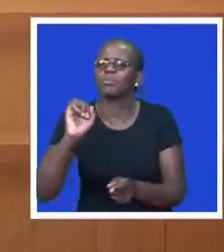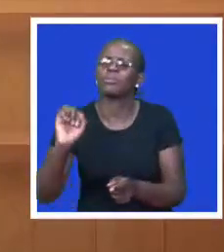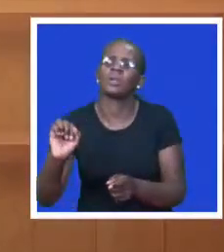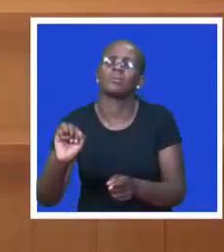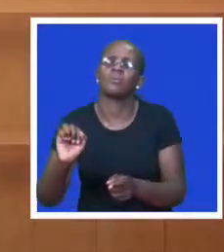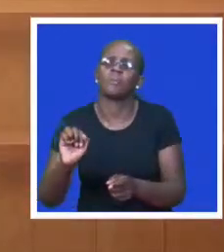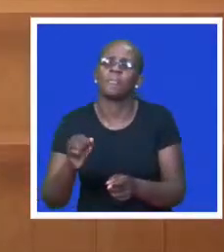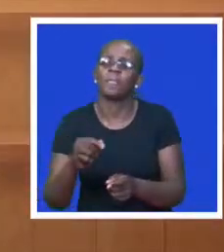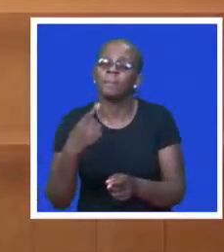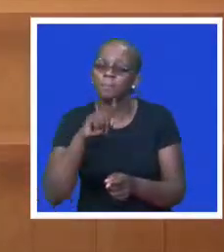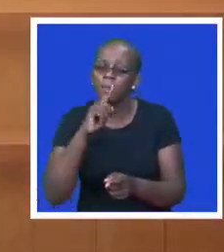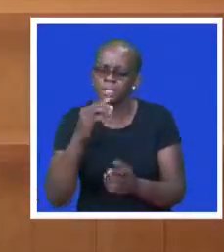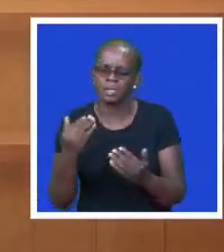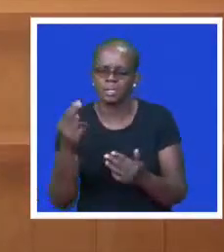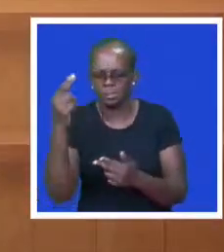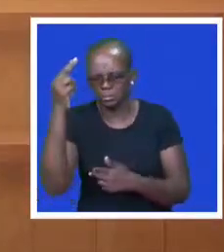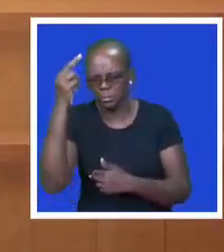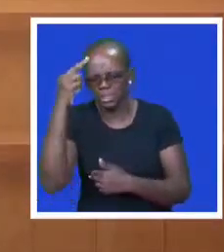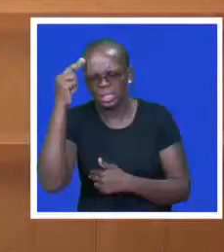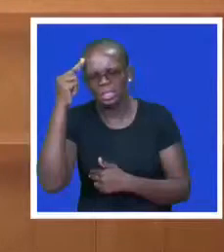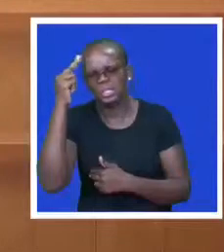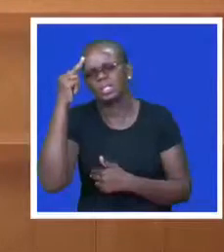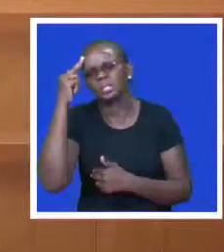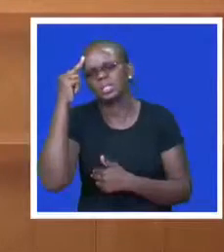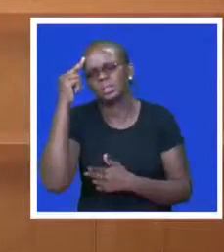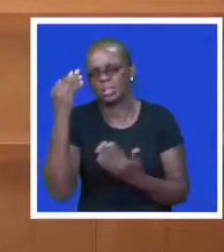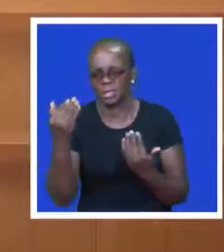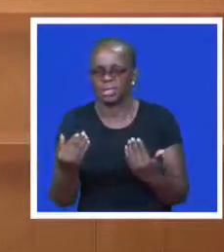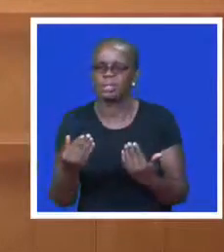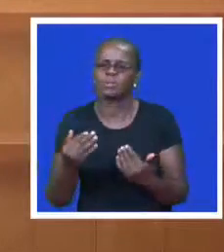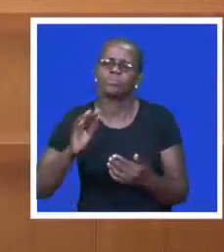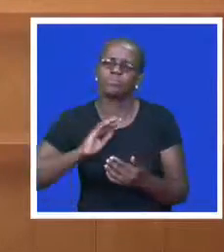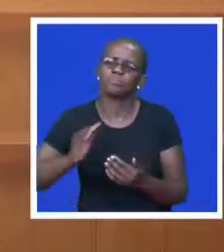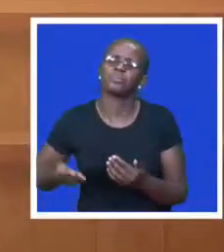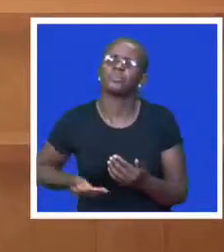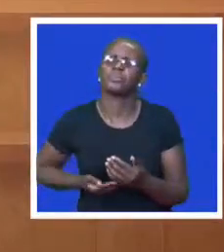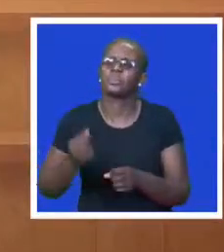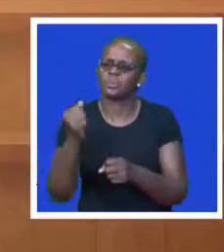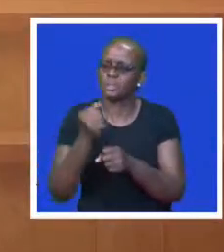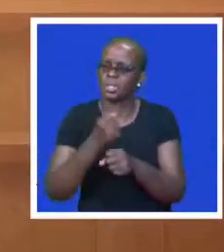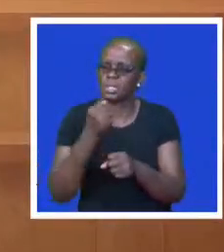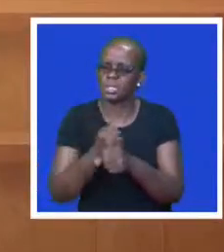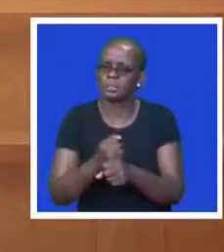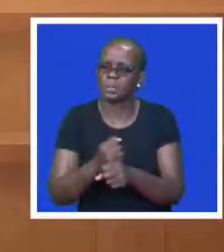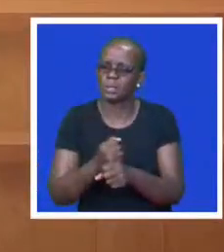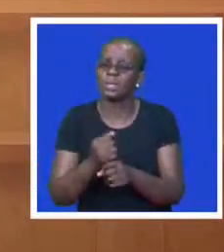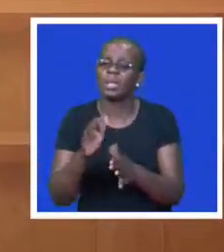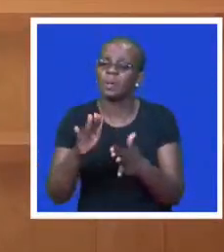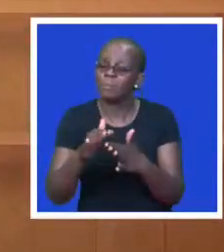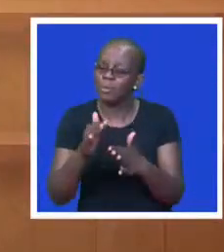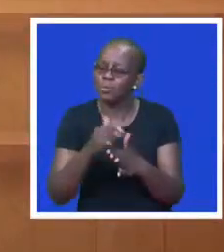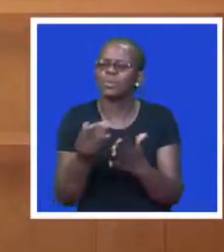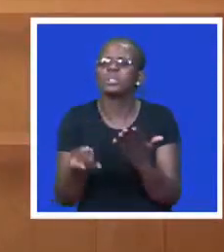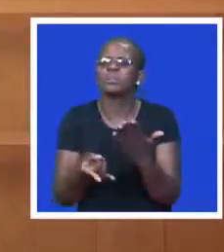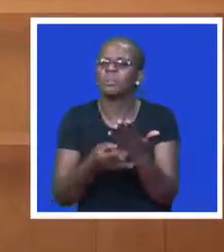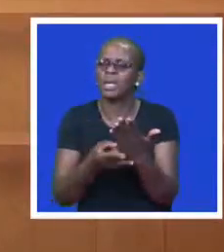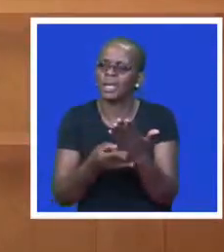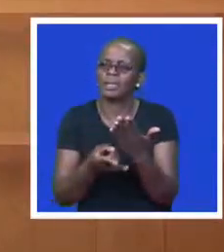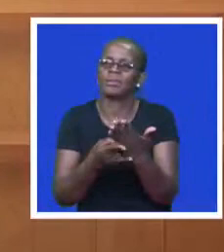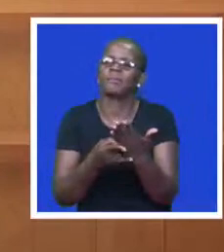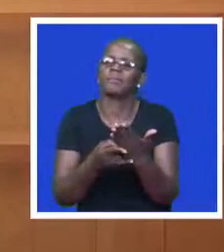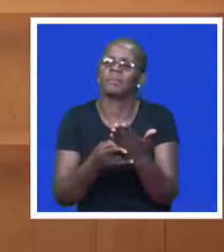because they are supposed to be what? They are supposed to be helpers. God made Eve as a helper of the men.